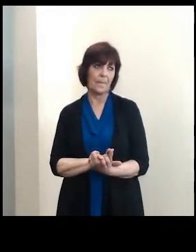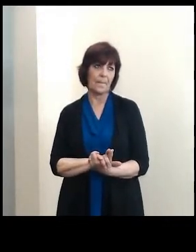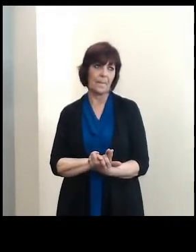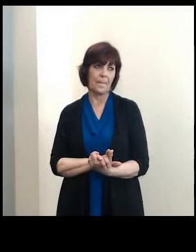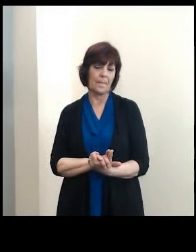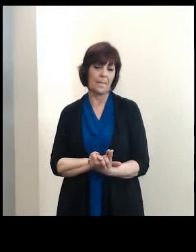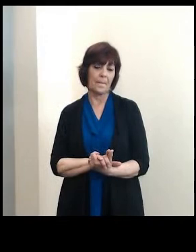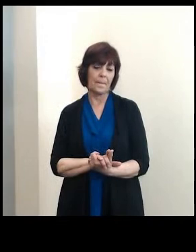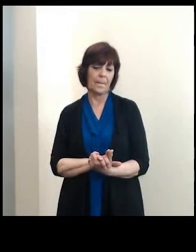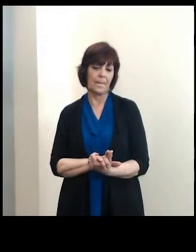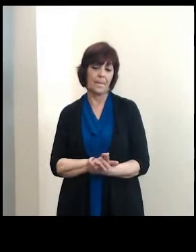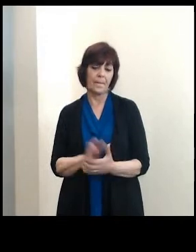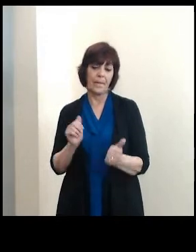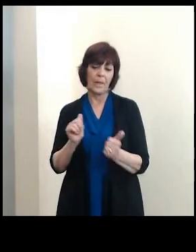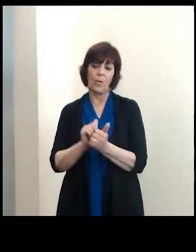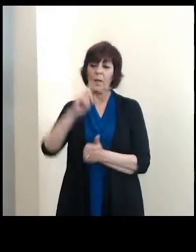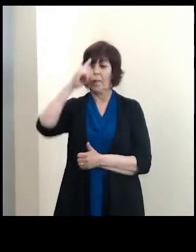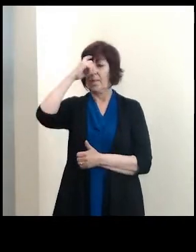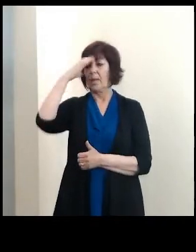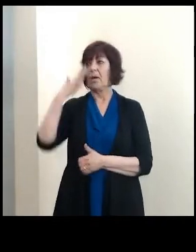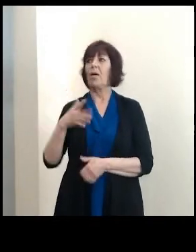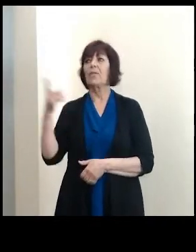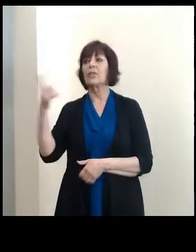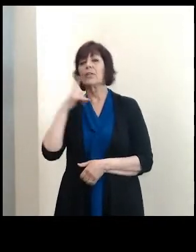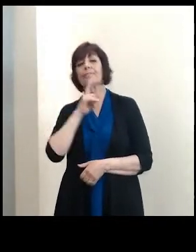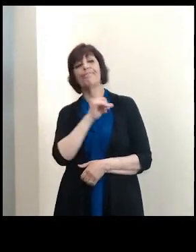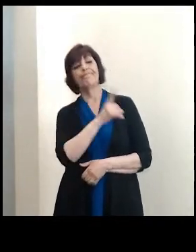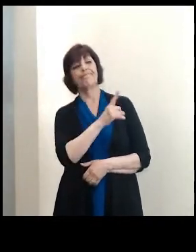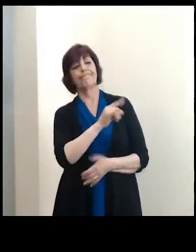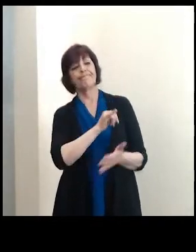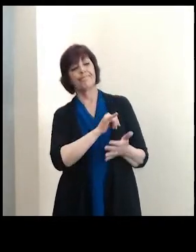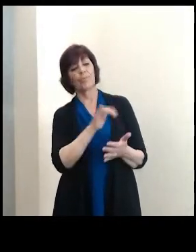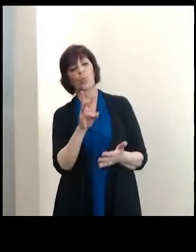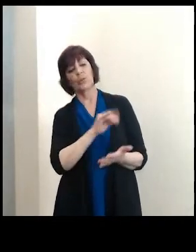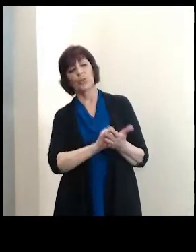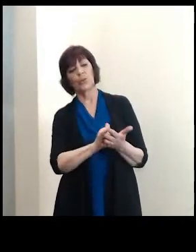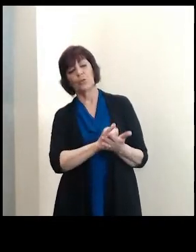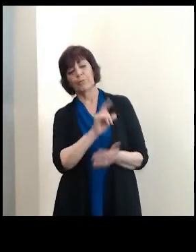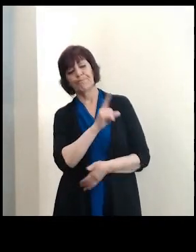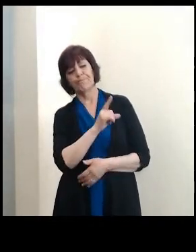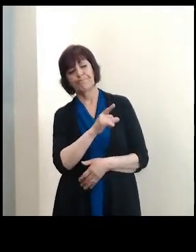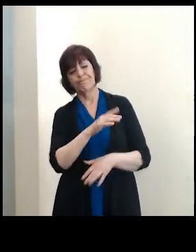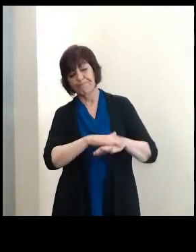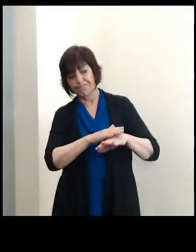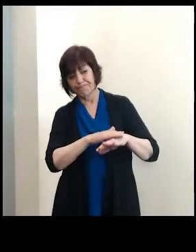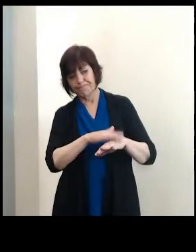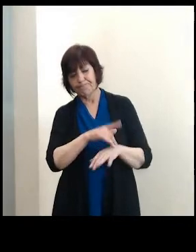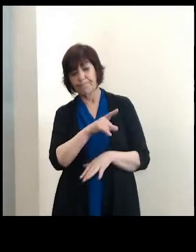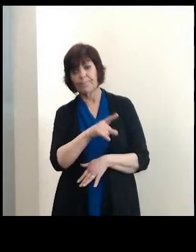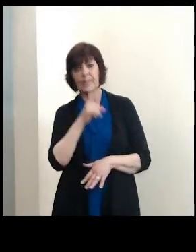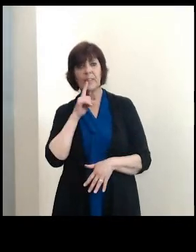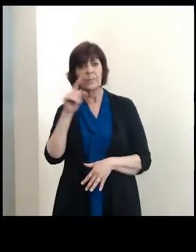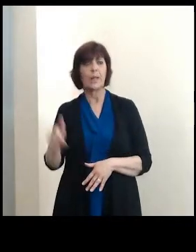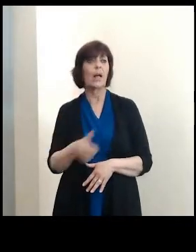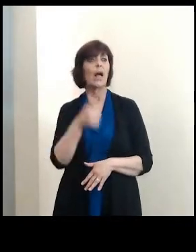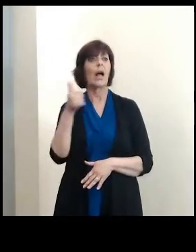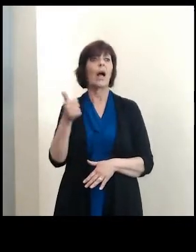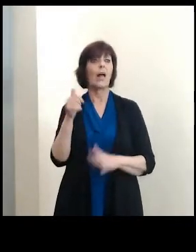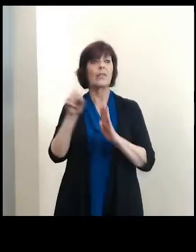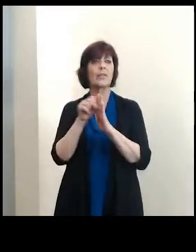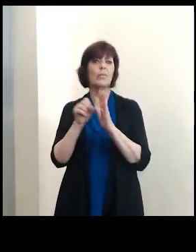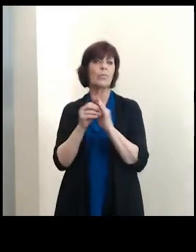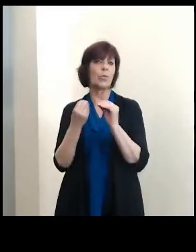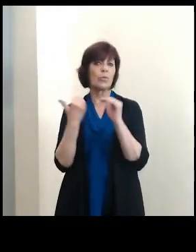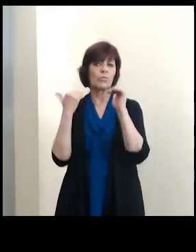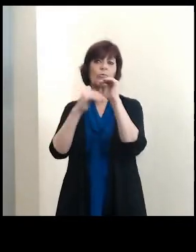With the governor calling out Western New York for its high rates yesterday, have there been any talks with the states of any further restrictions that might have to be put